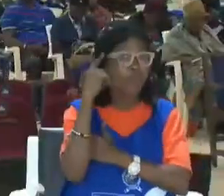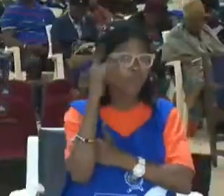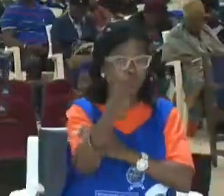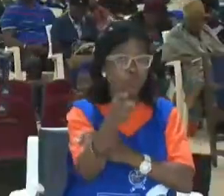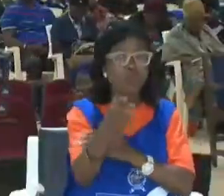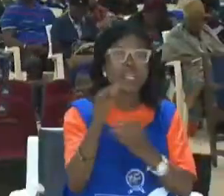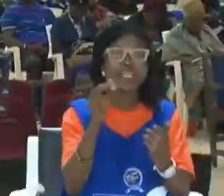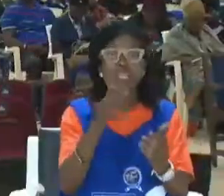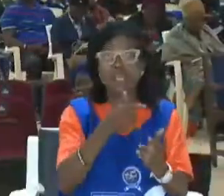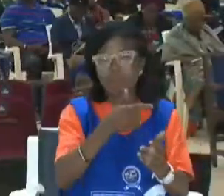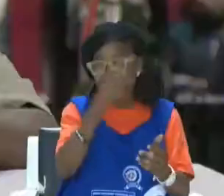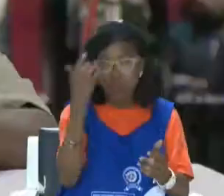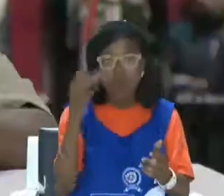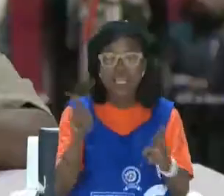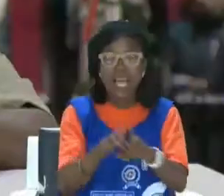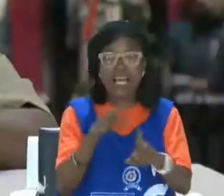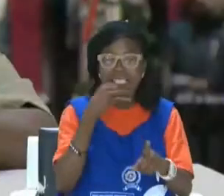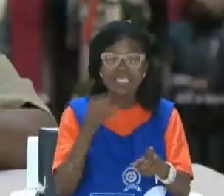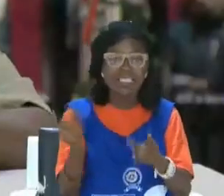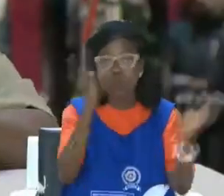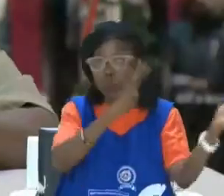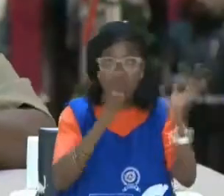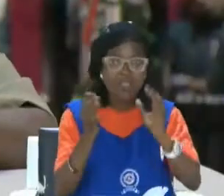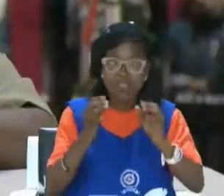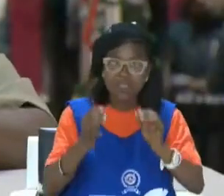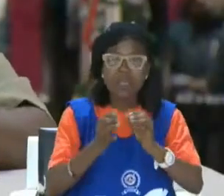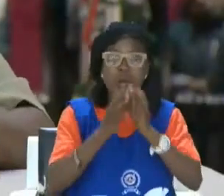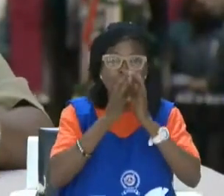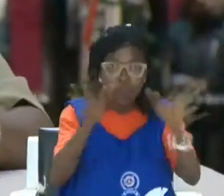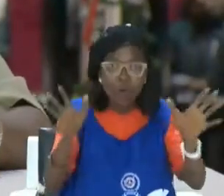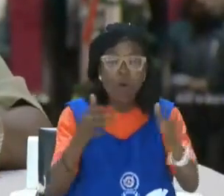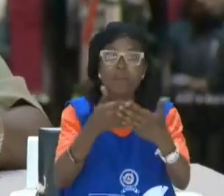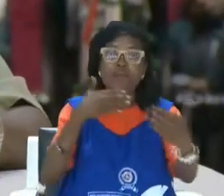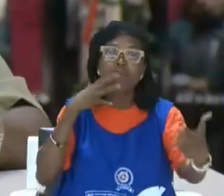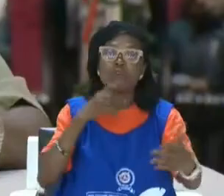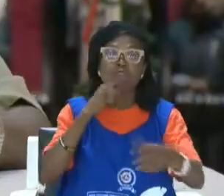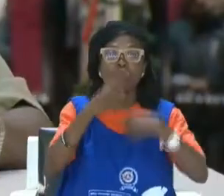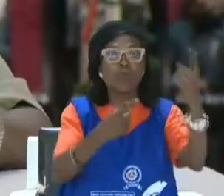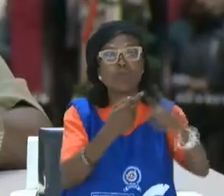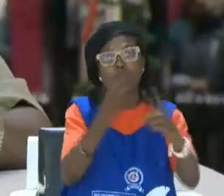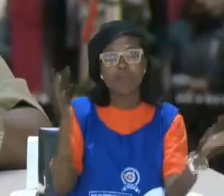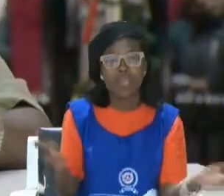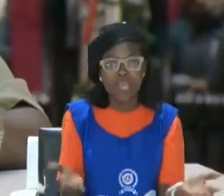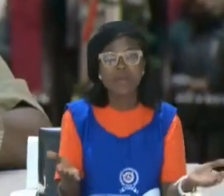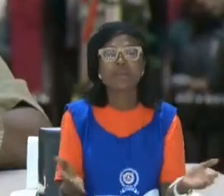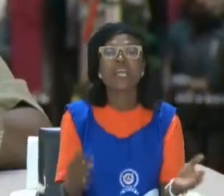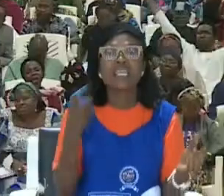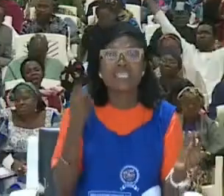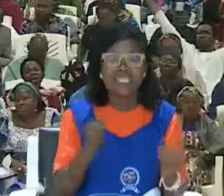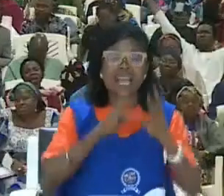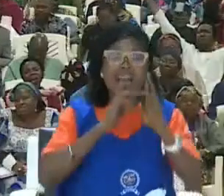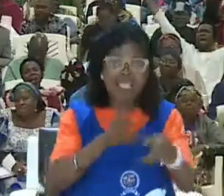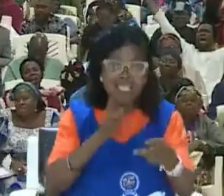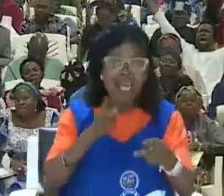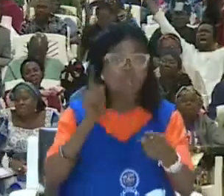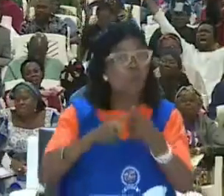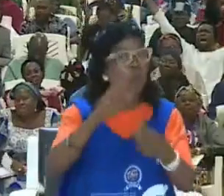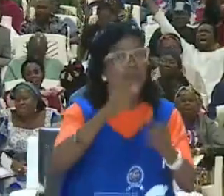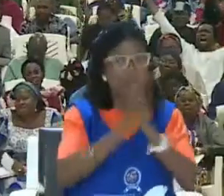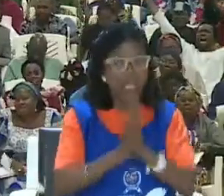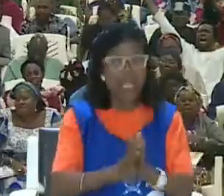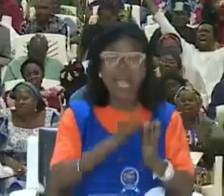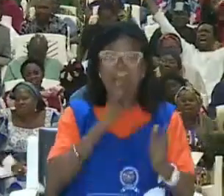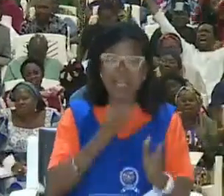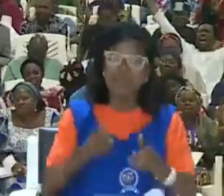Because as the wind will blow, before we leave here, the answer to your prayers will come.